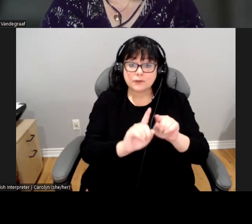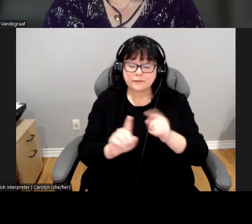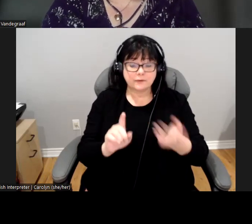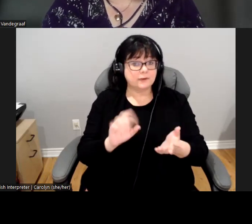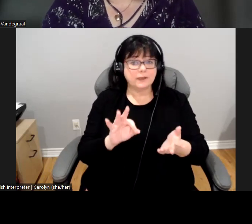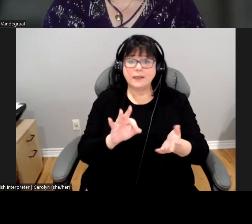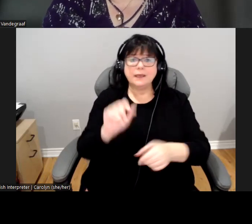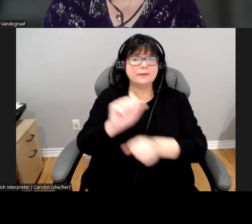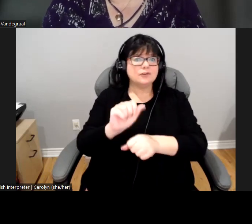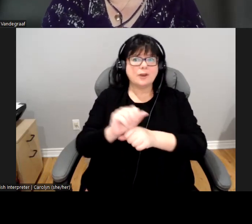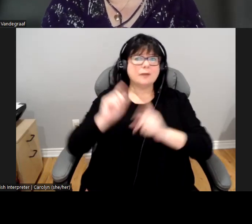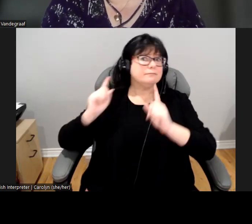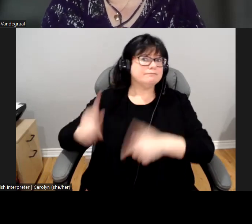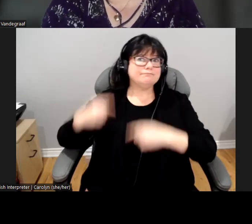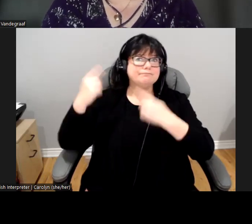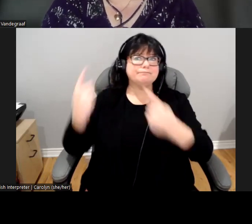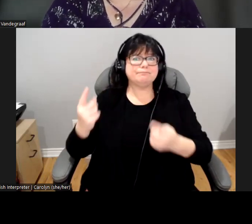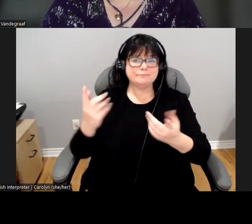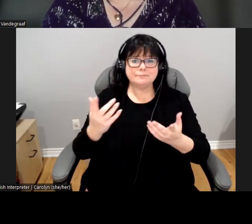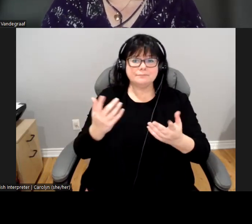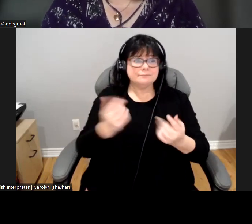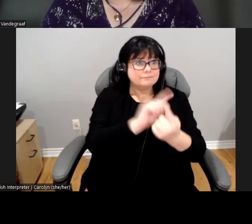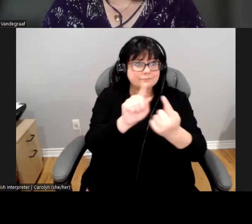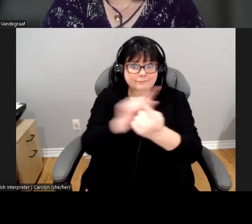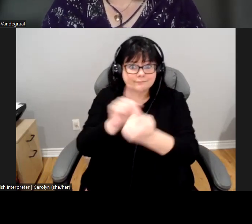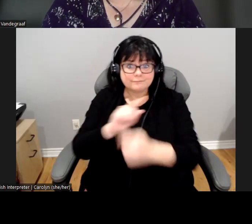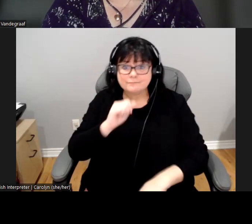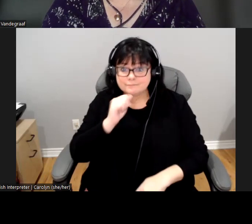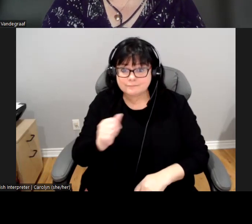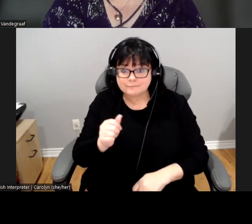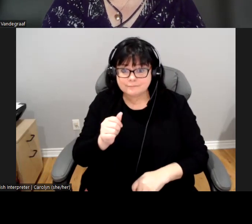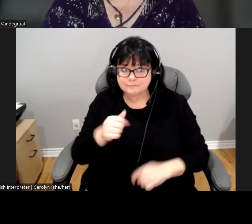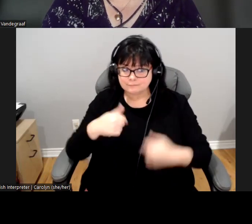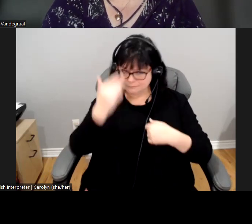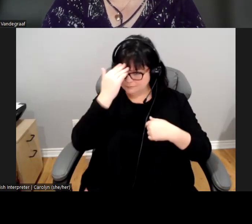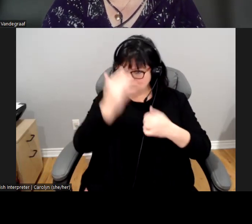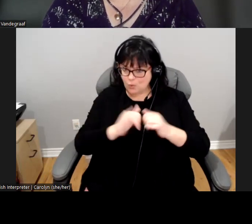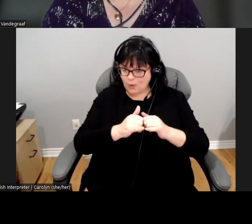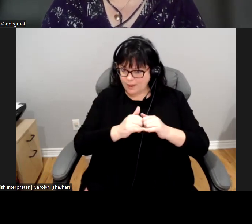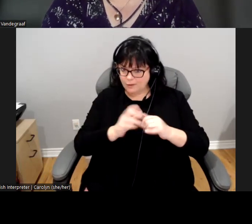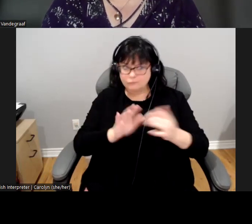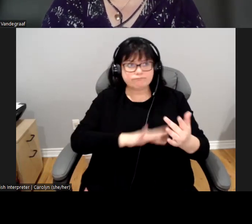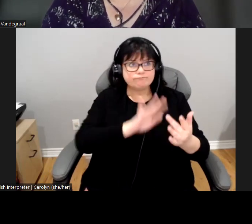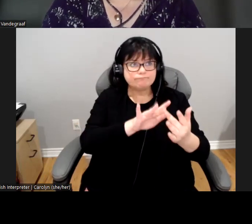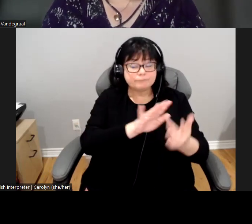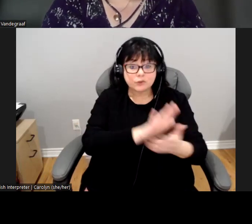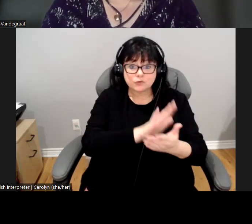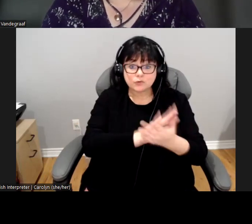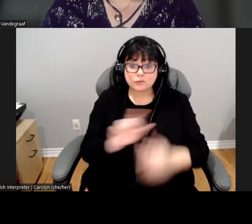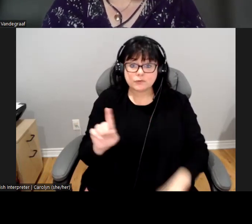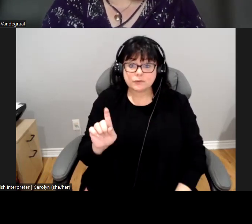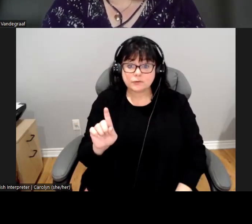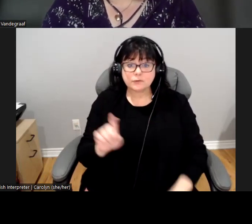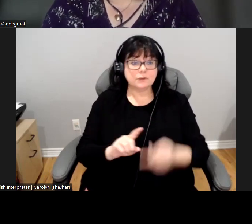socialization in a while, depending on their situation, do they know how to contact schools? Do they know how to sign the contract